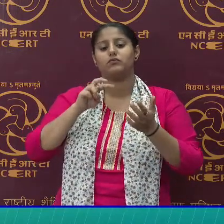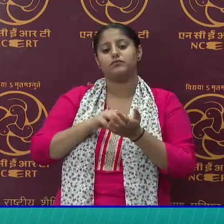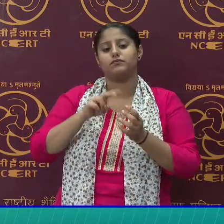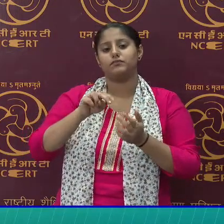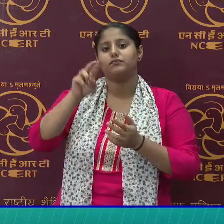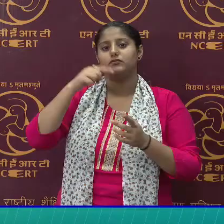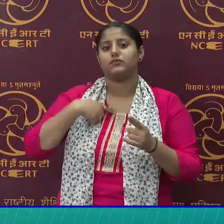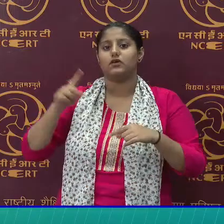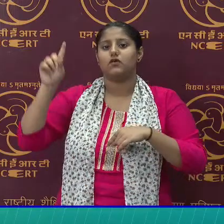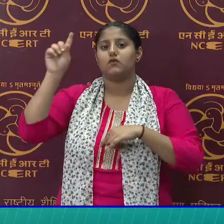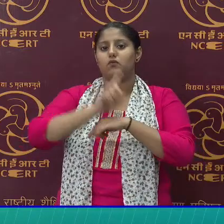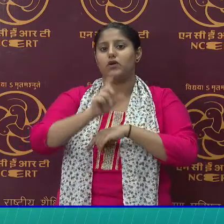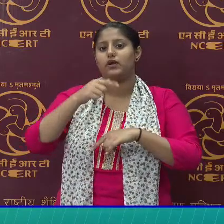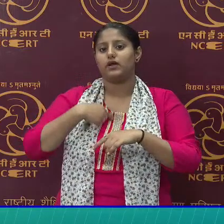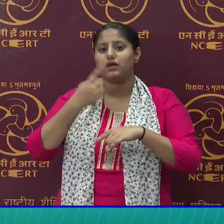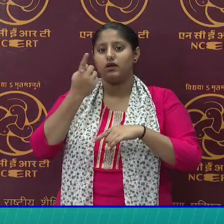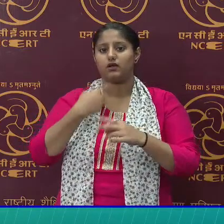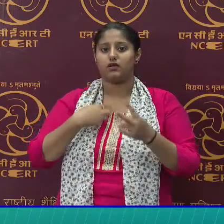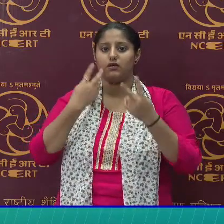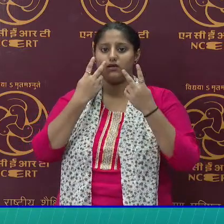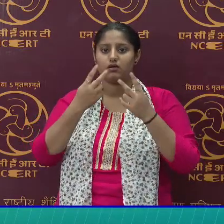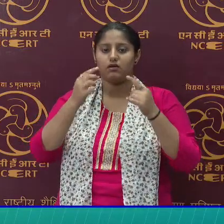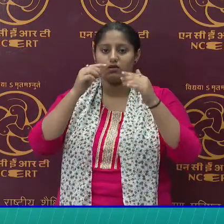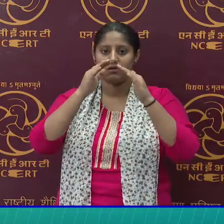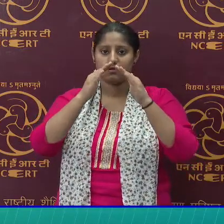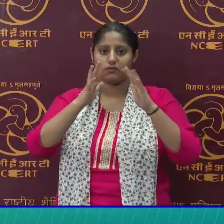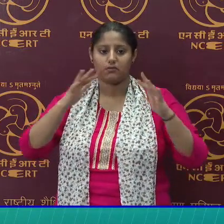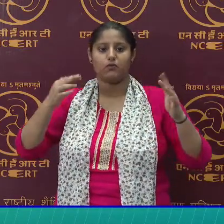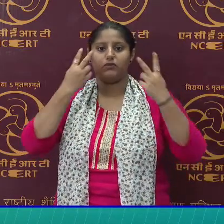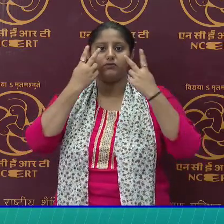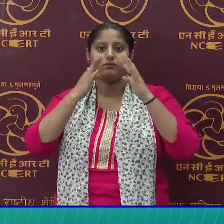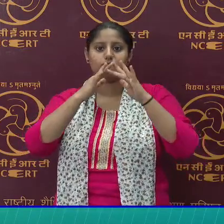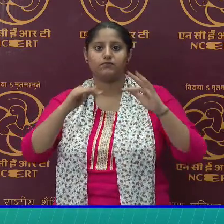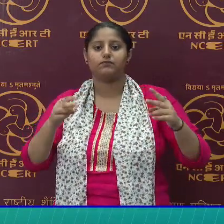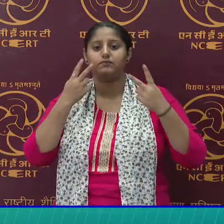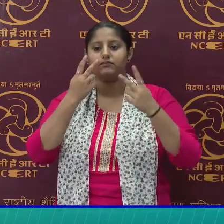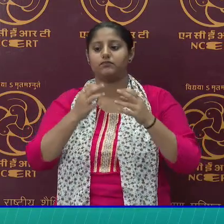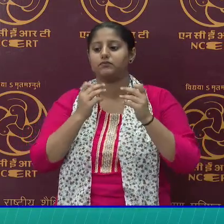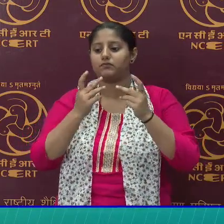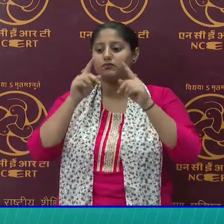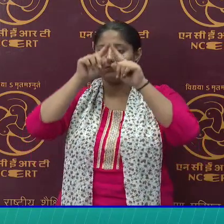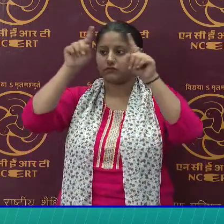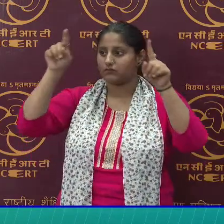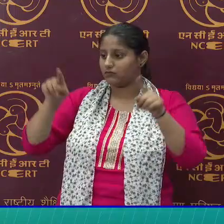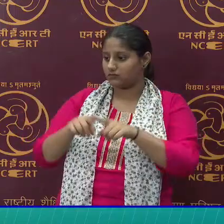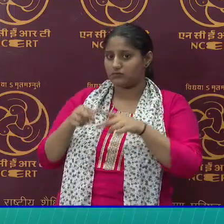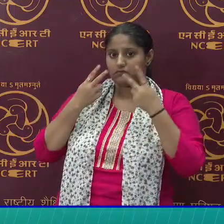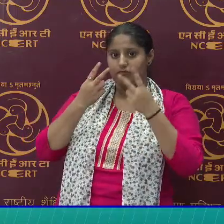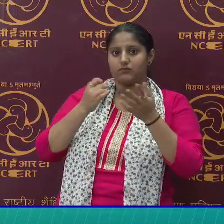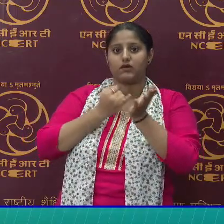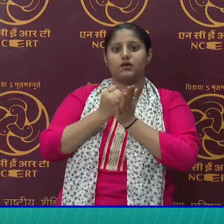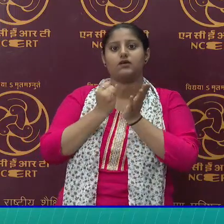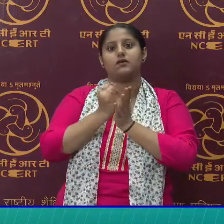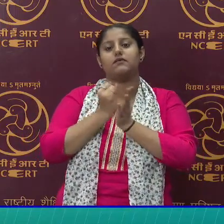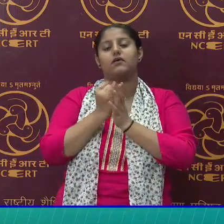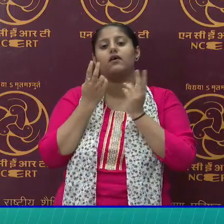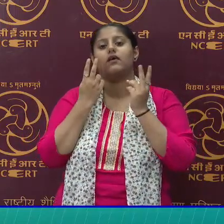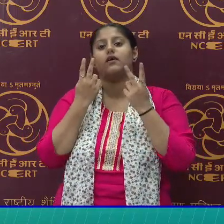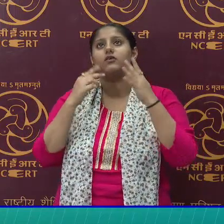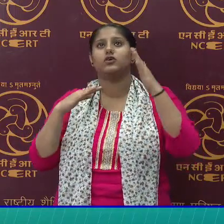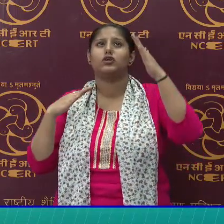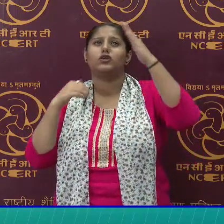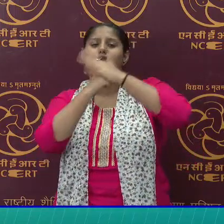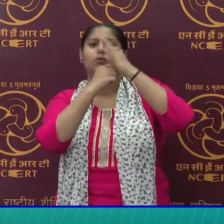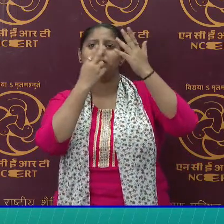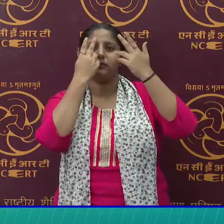you are fit enough, you can walk up a mountain, and let us look at our village from the top of the mountain." So then